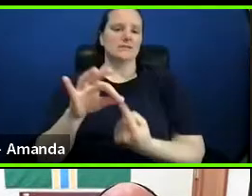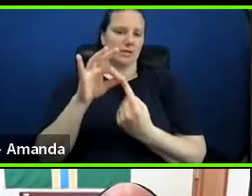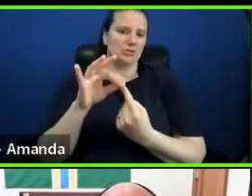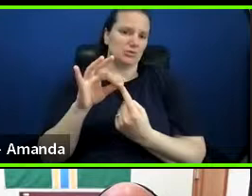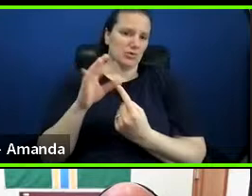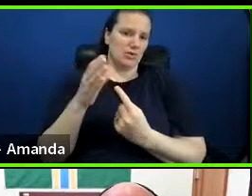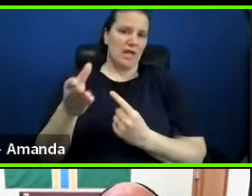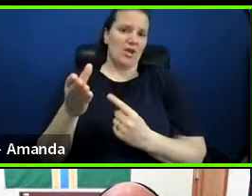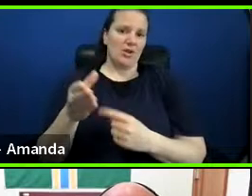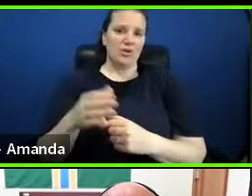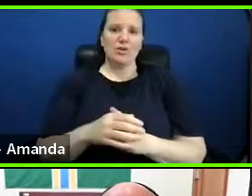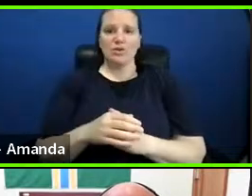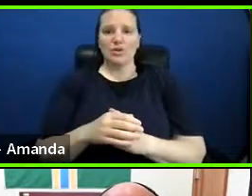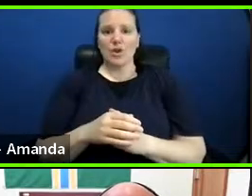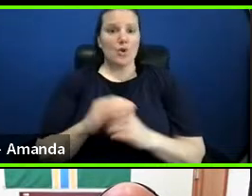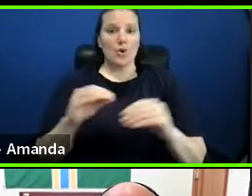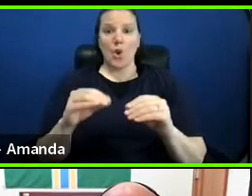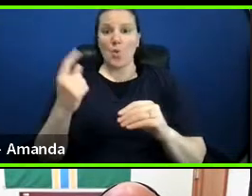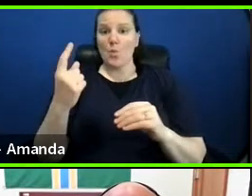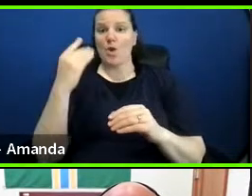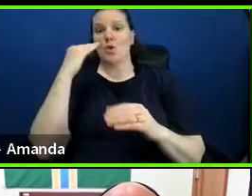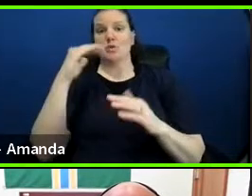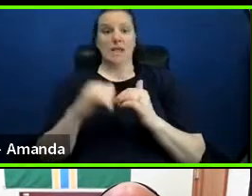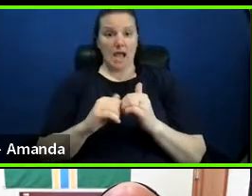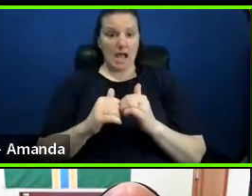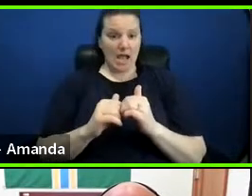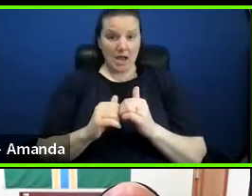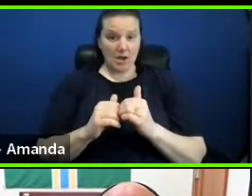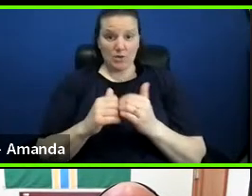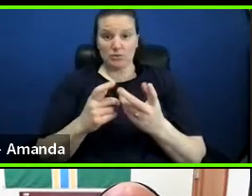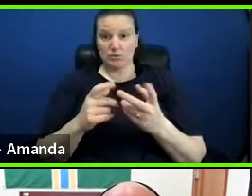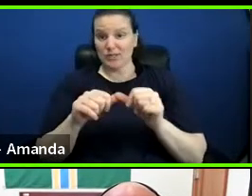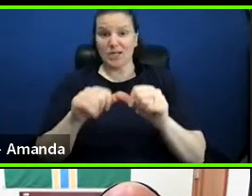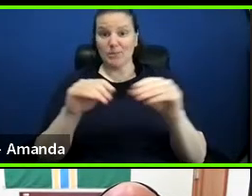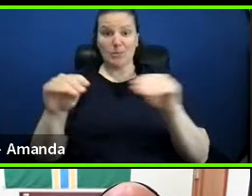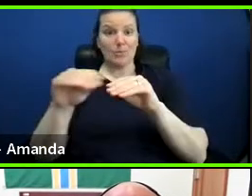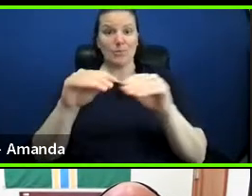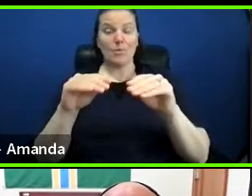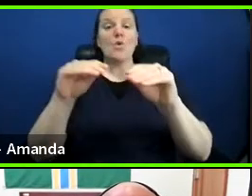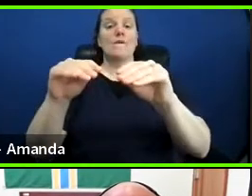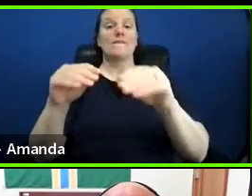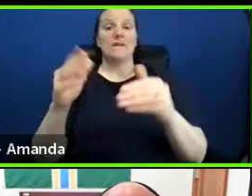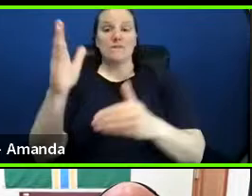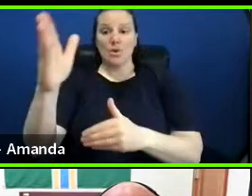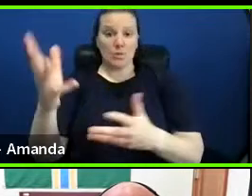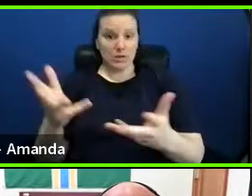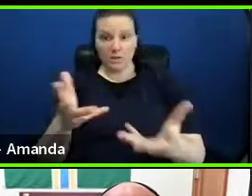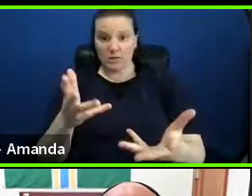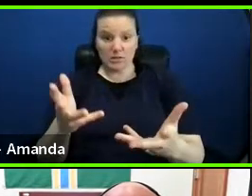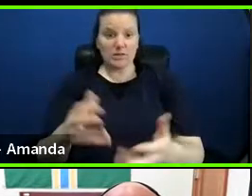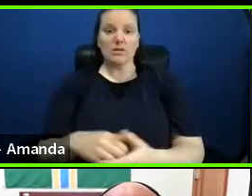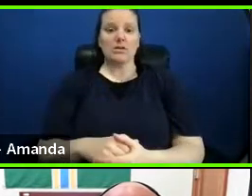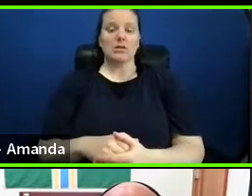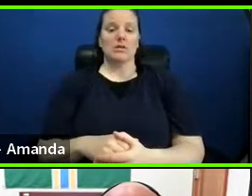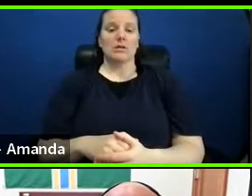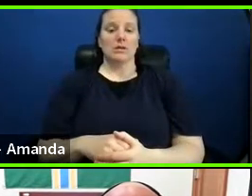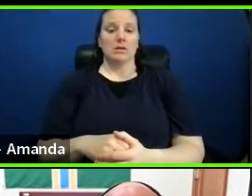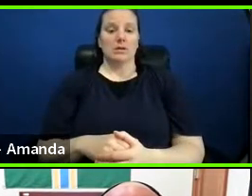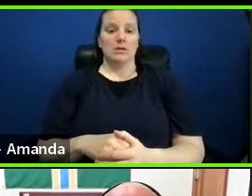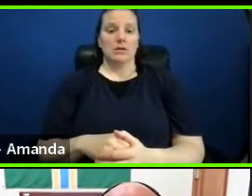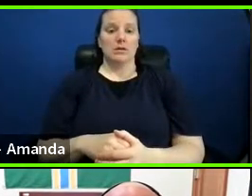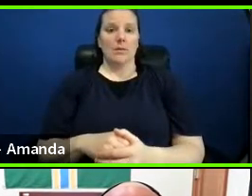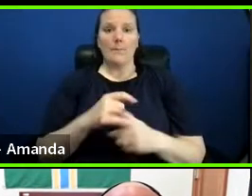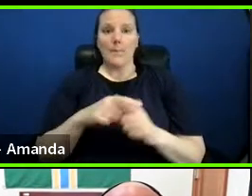and then no one knows how to keep it moving forward, and it will die on the vine. But we want to have